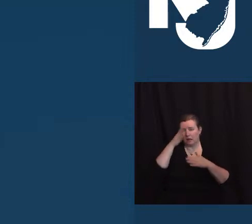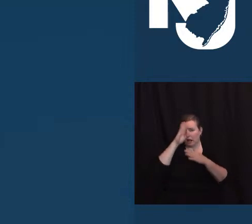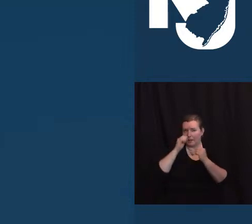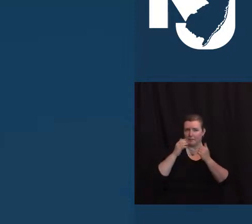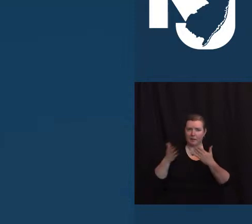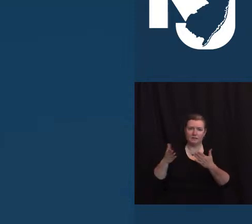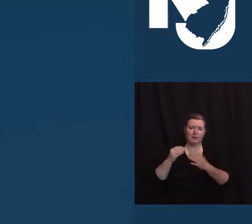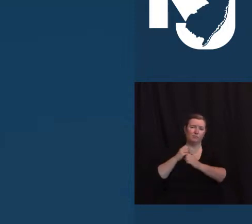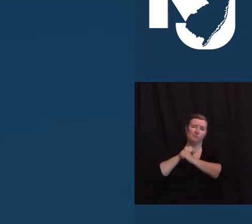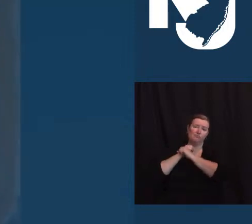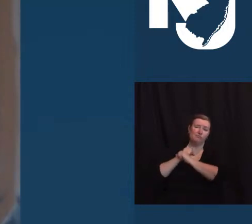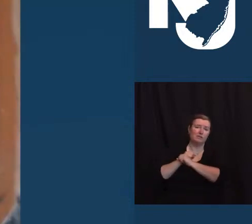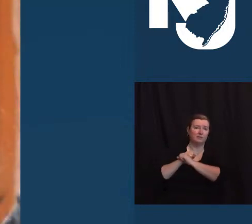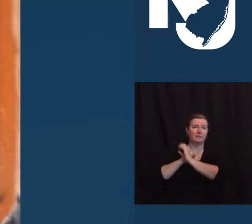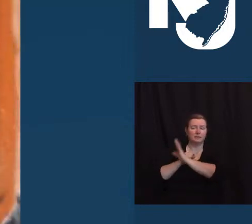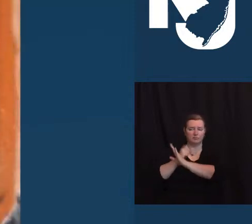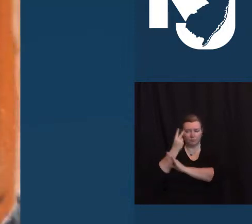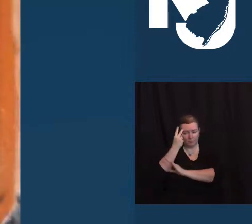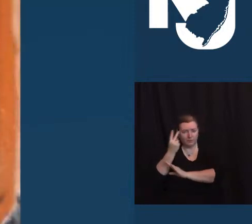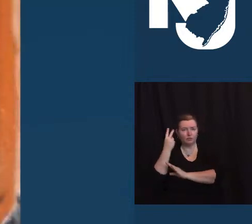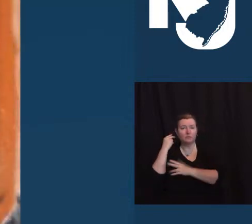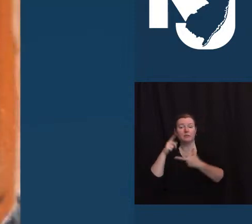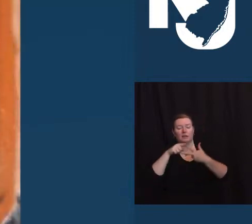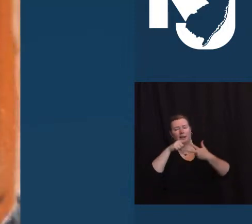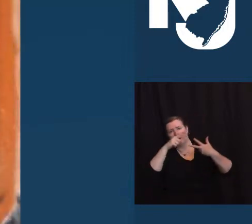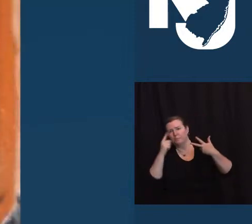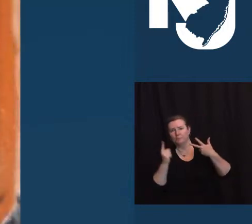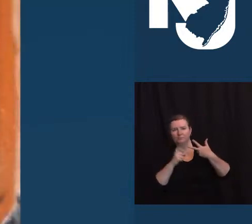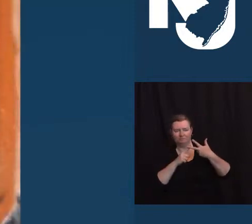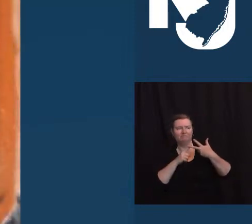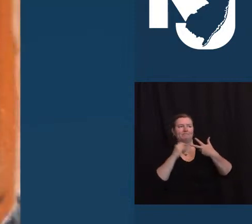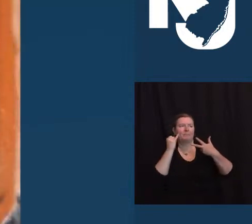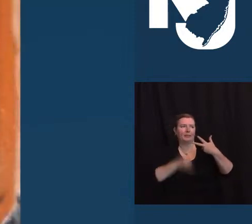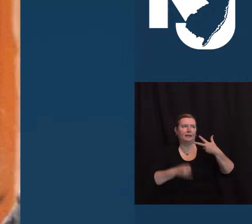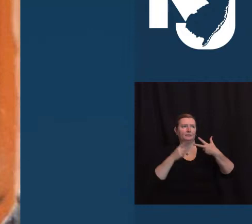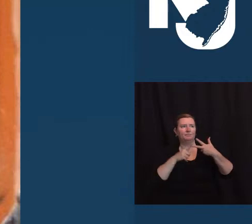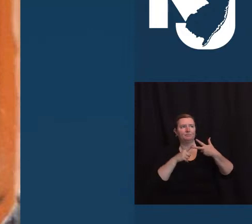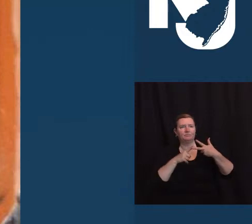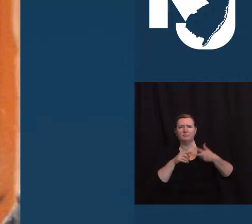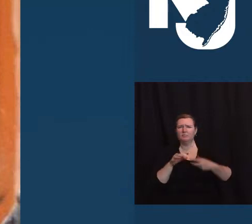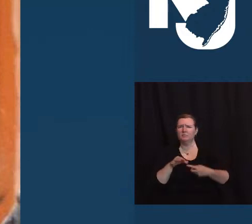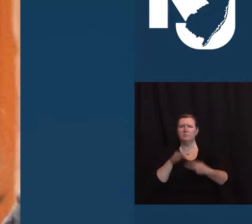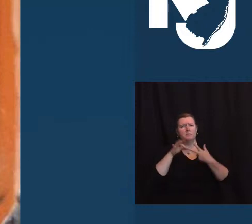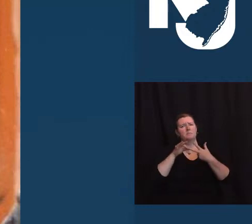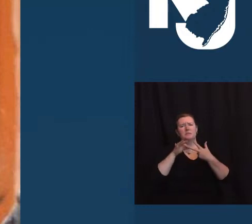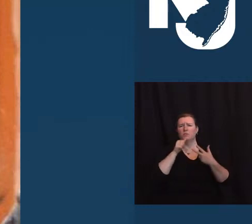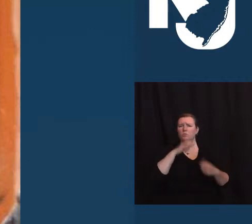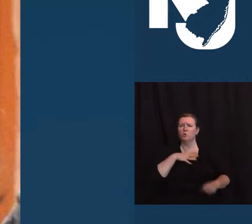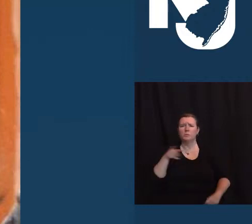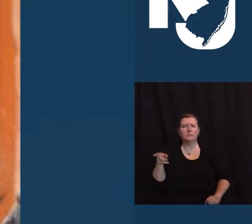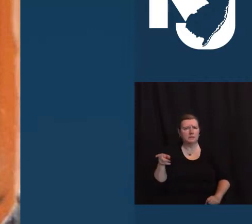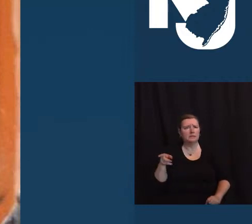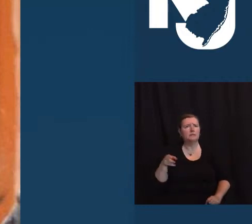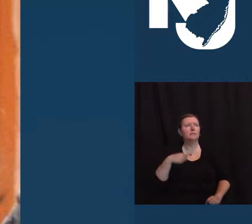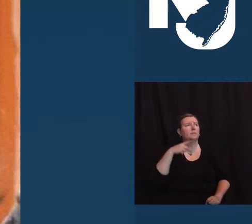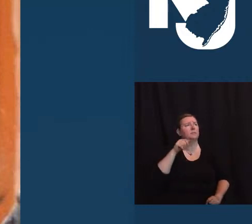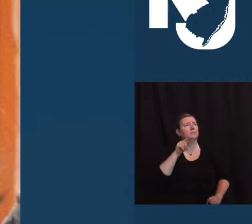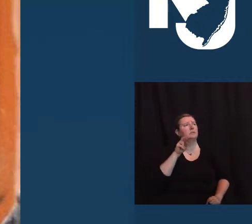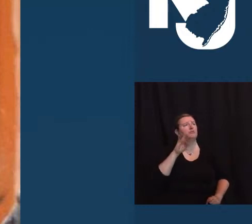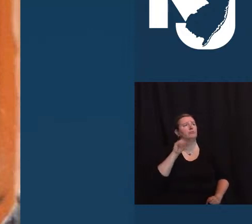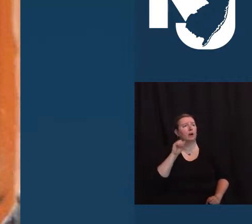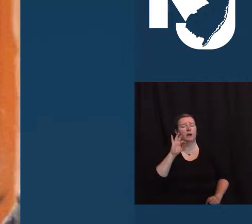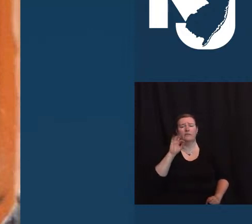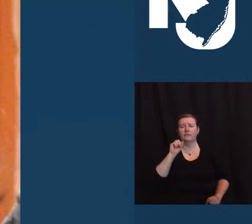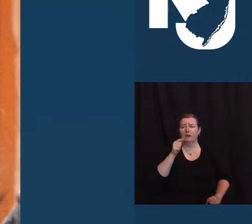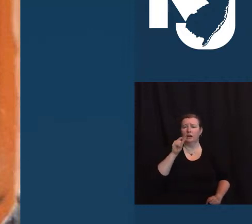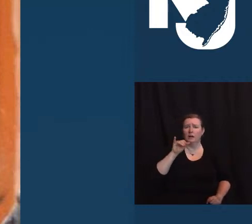over his memory. And finally today, we honor this very special woman. We honor the life of Patricia Faggins, who had